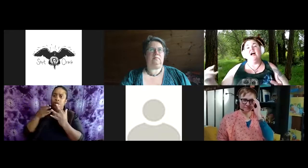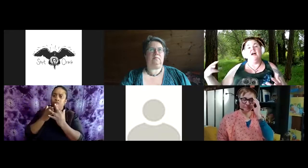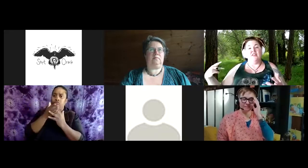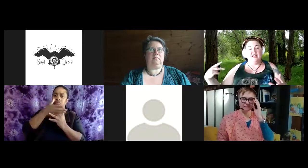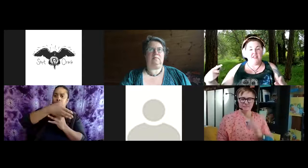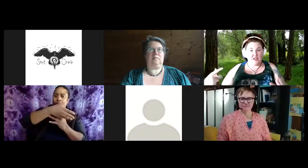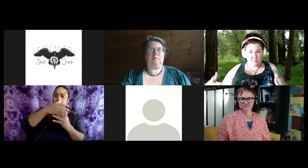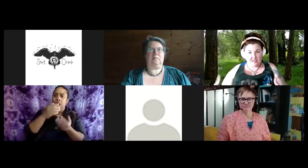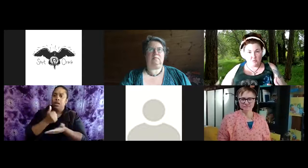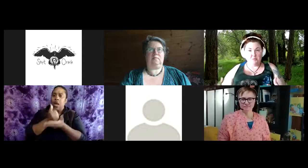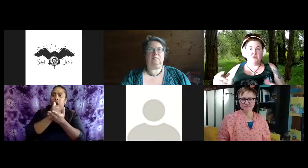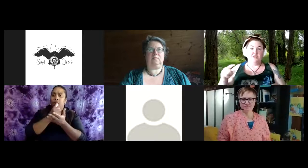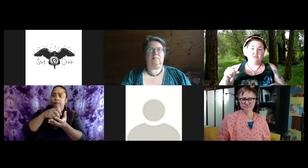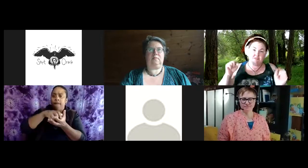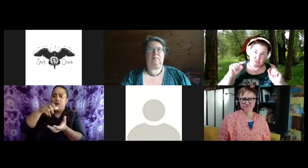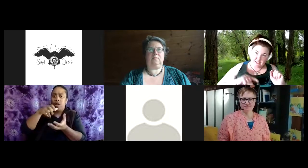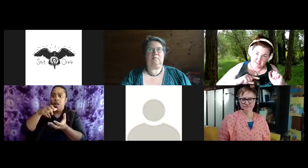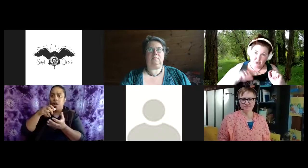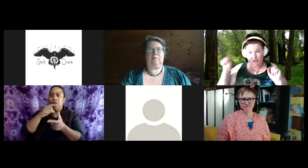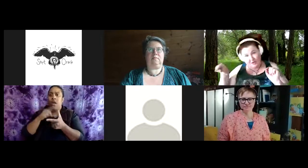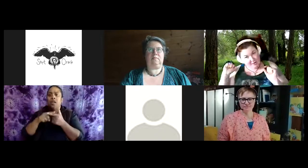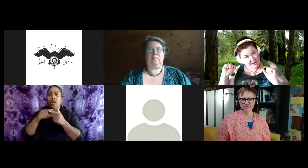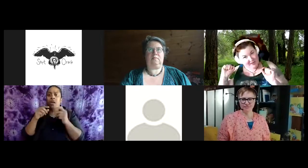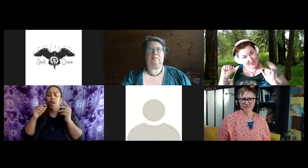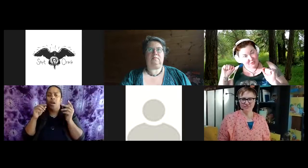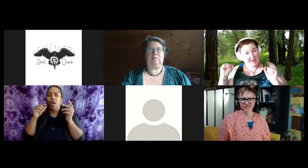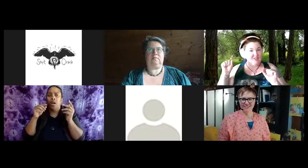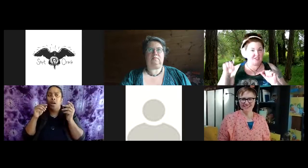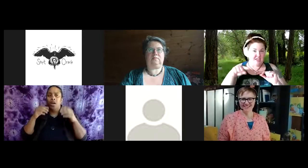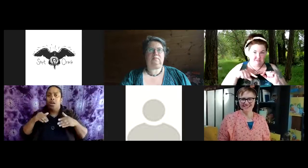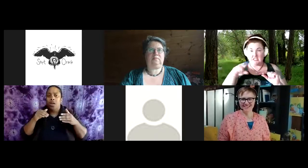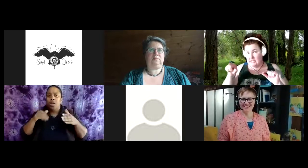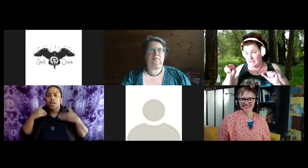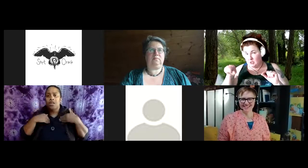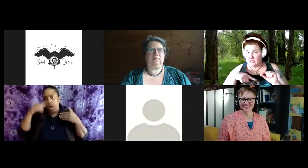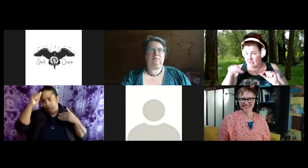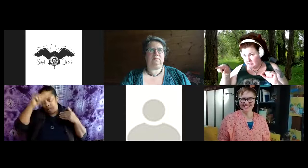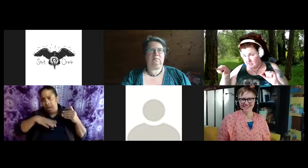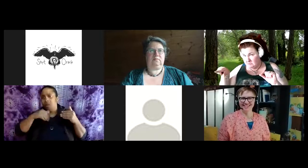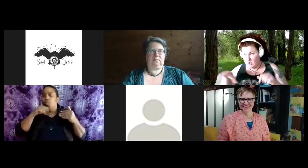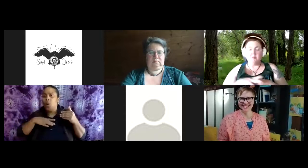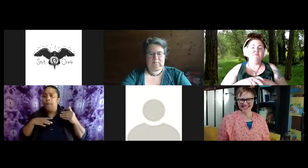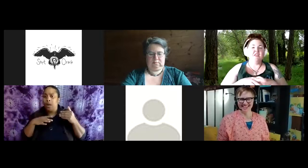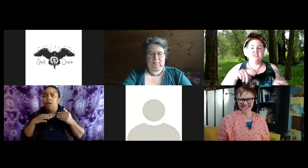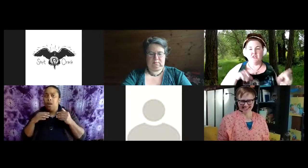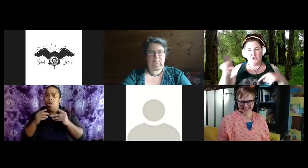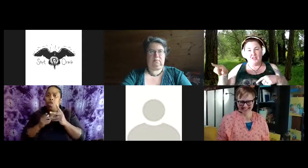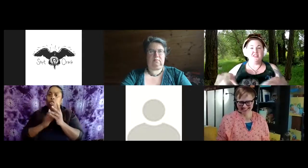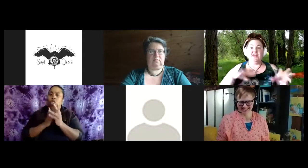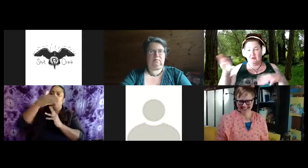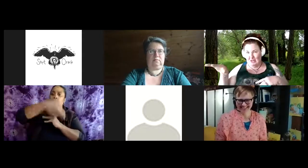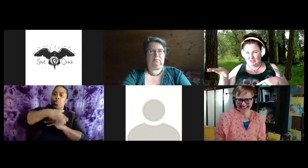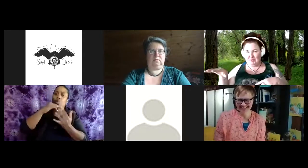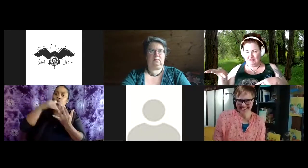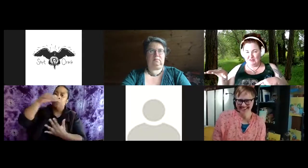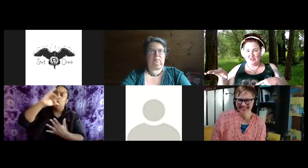season. And then the young men and women would try to leap over the bonfire as well to get their own time in the smoke,